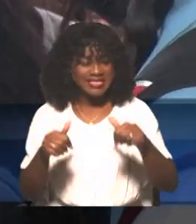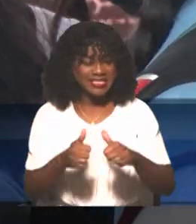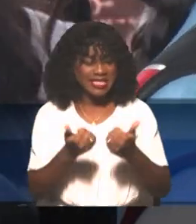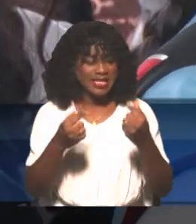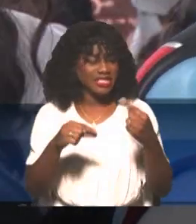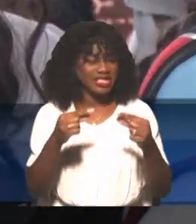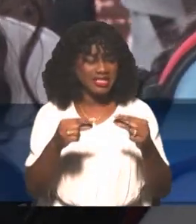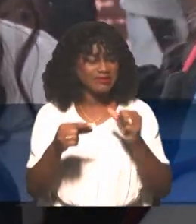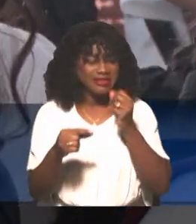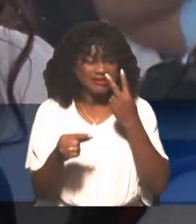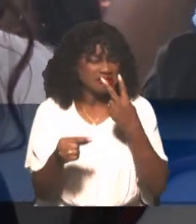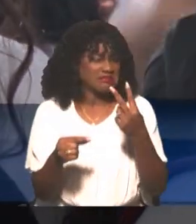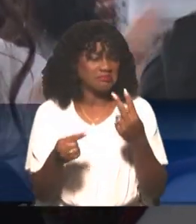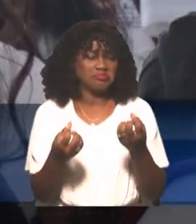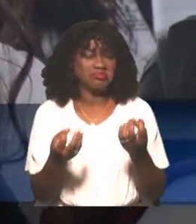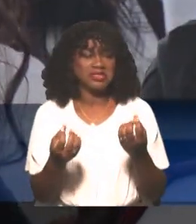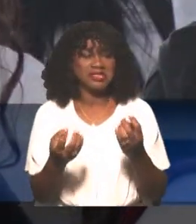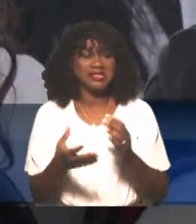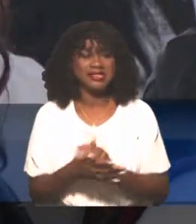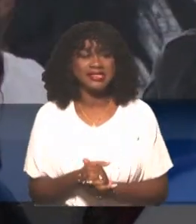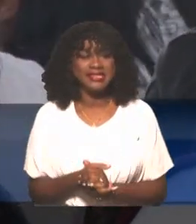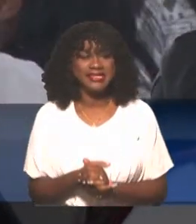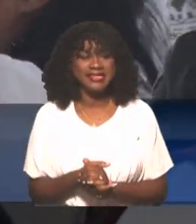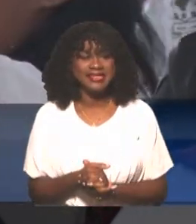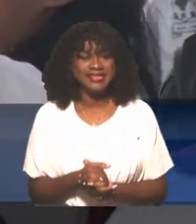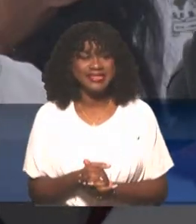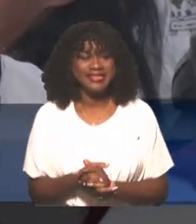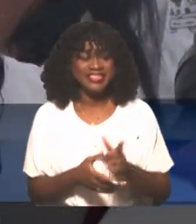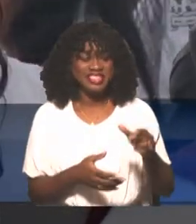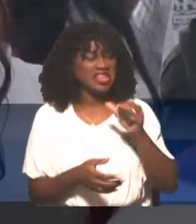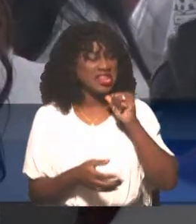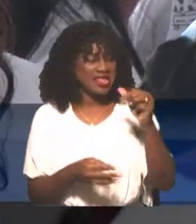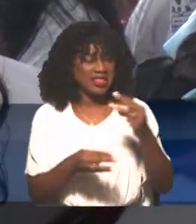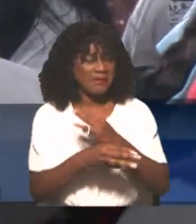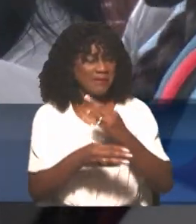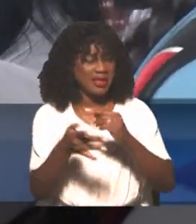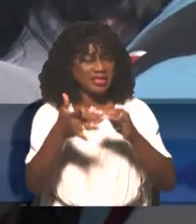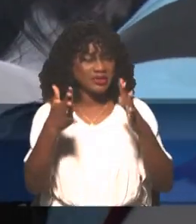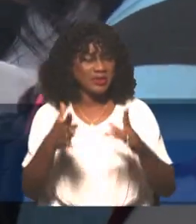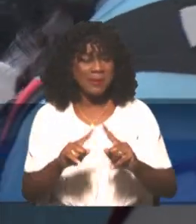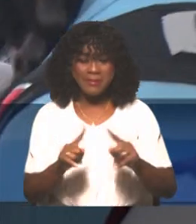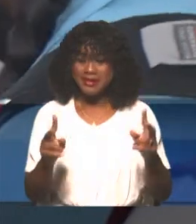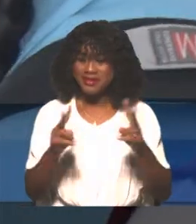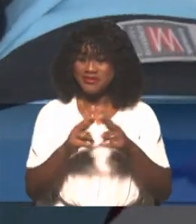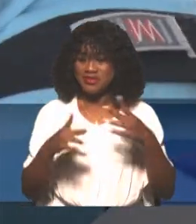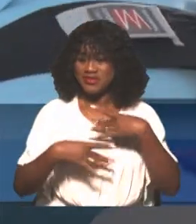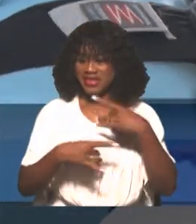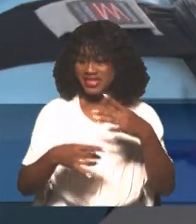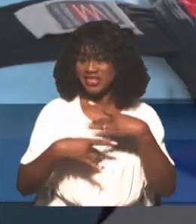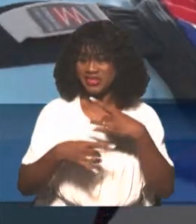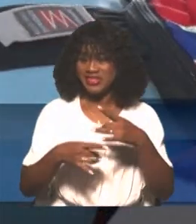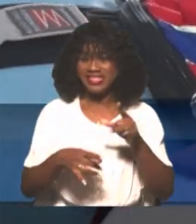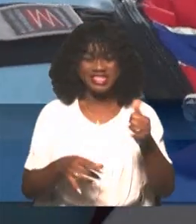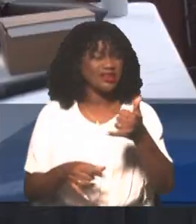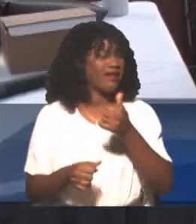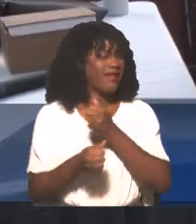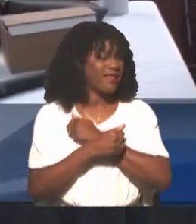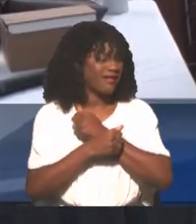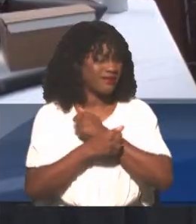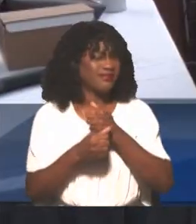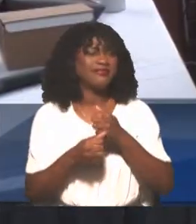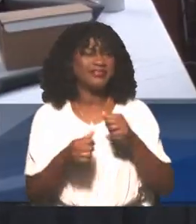a lot. And as a non-math student, I think it's very interesting and very challenging because I love a challenge.